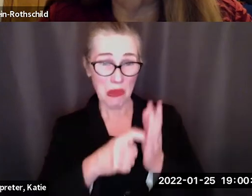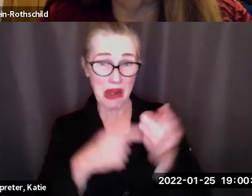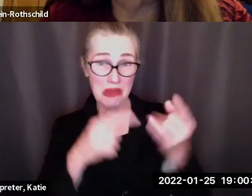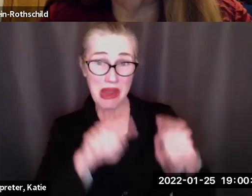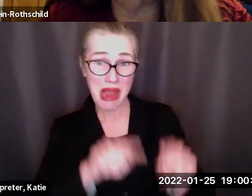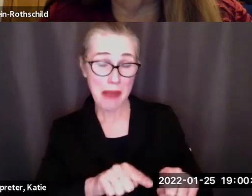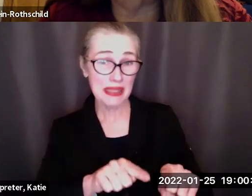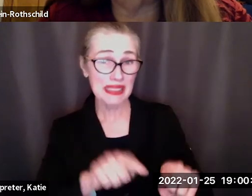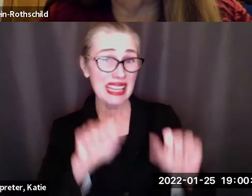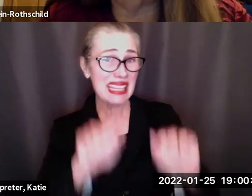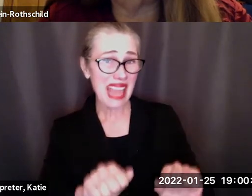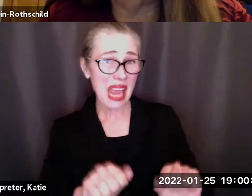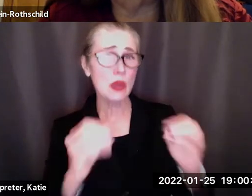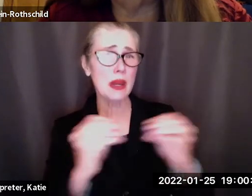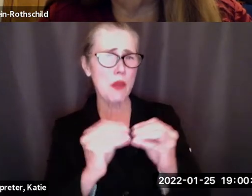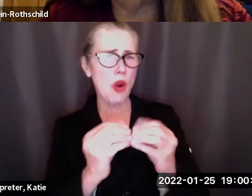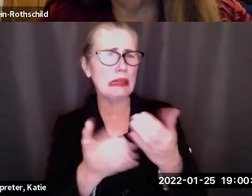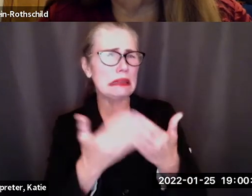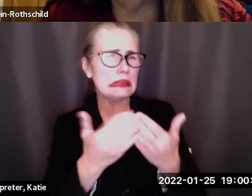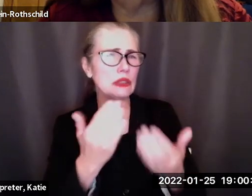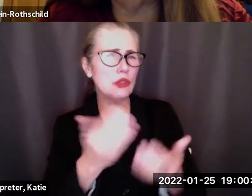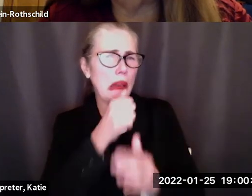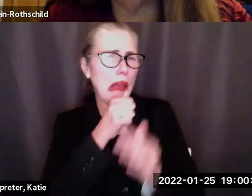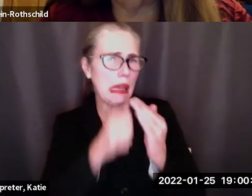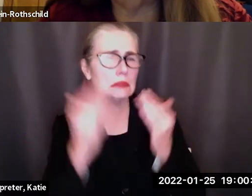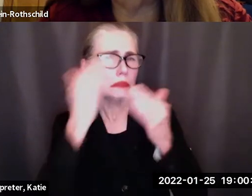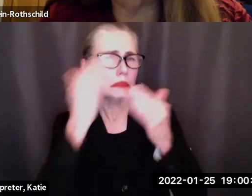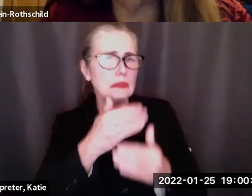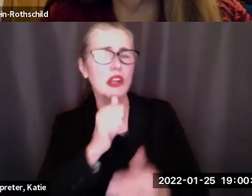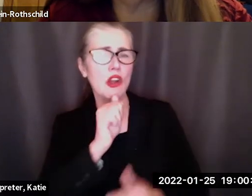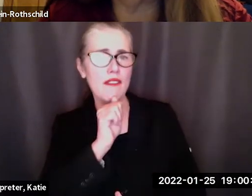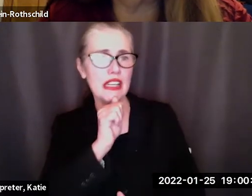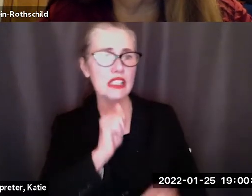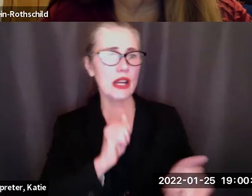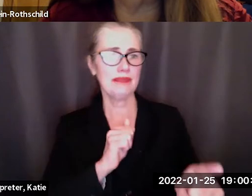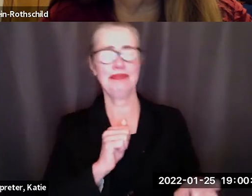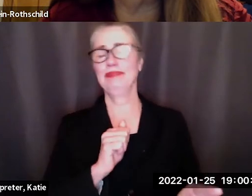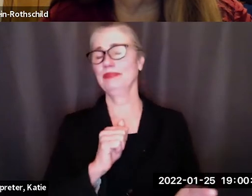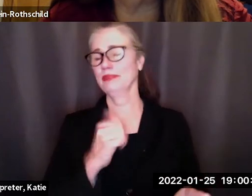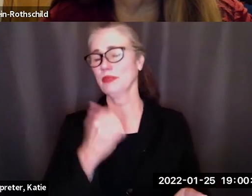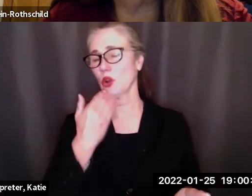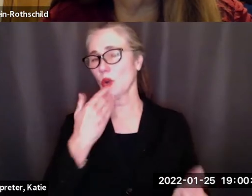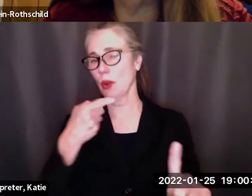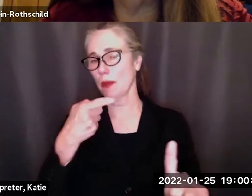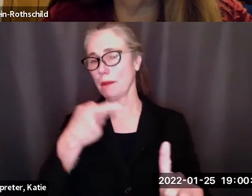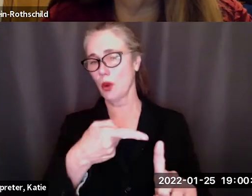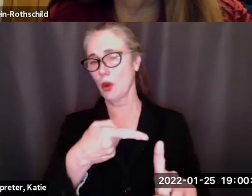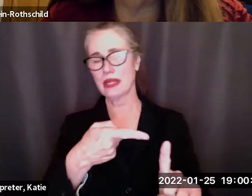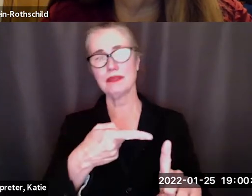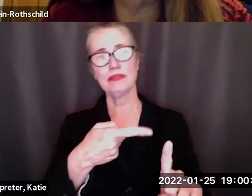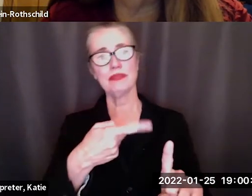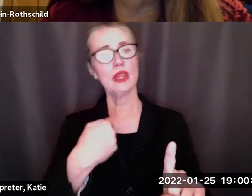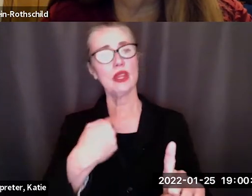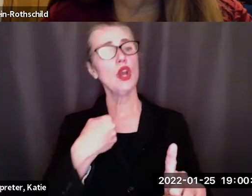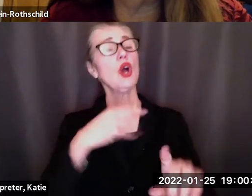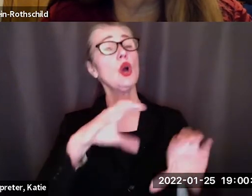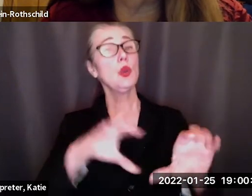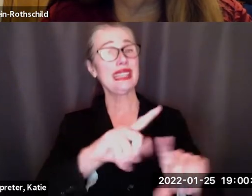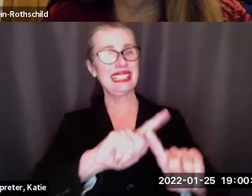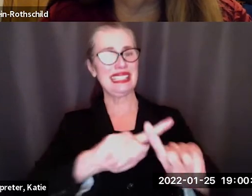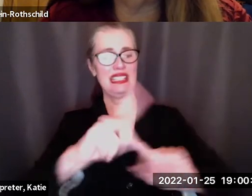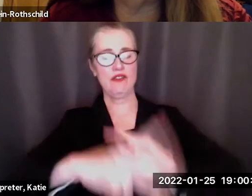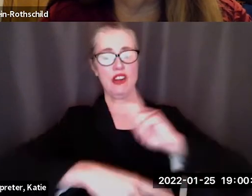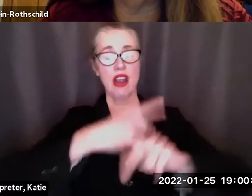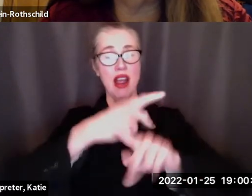um that's a great question and i what we've noticed is actually we did various types of tests so for example